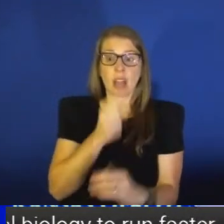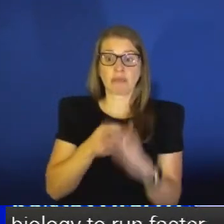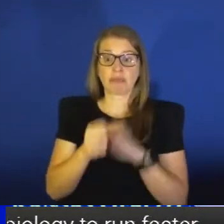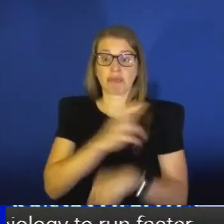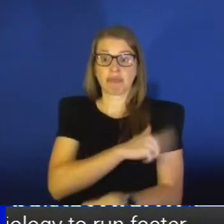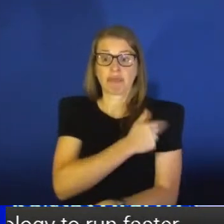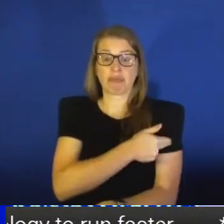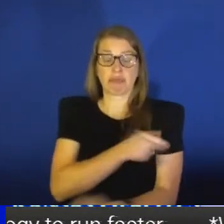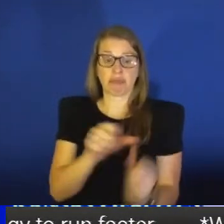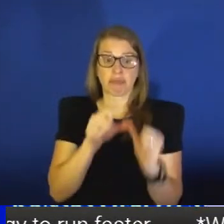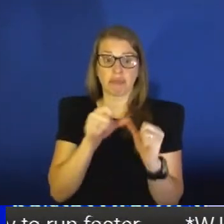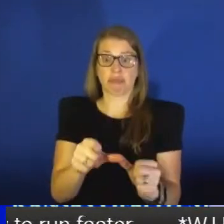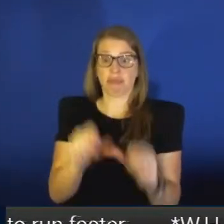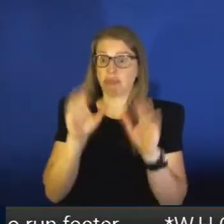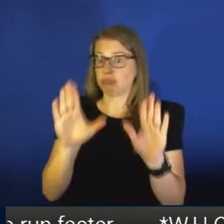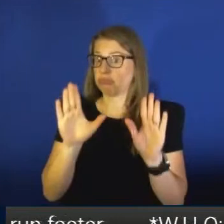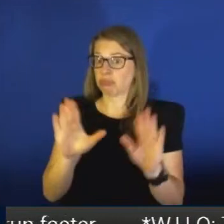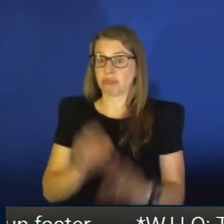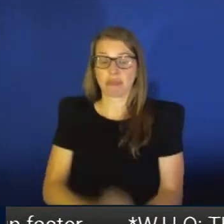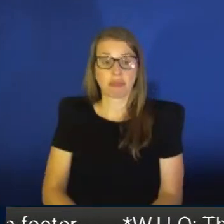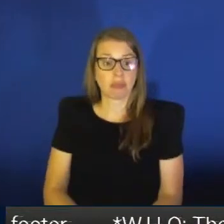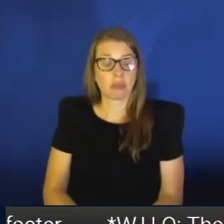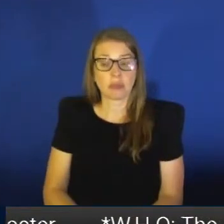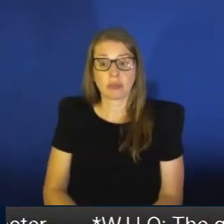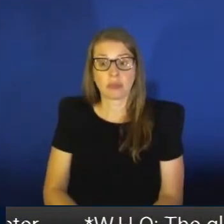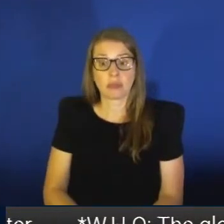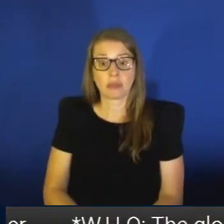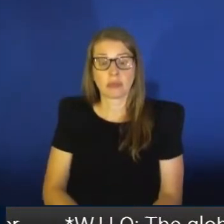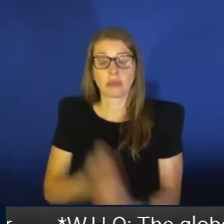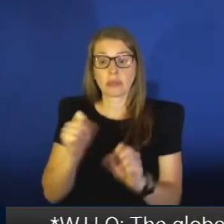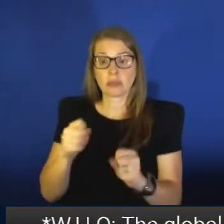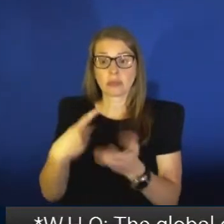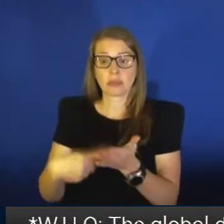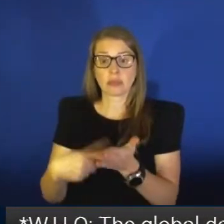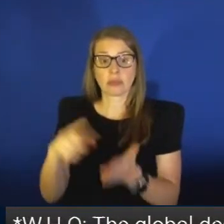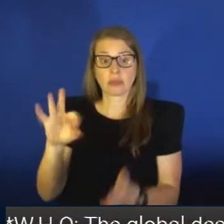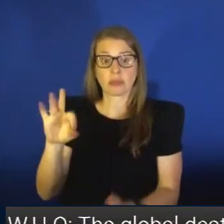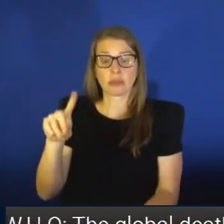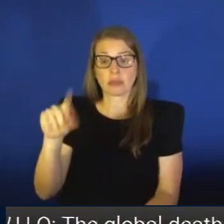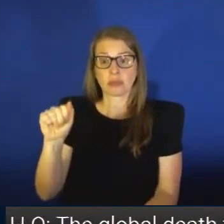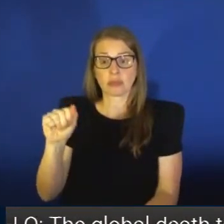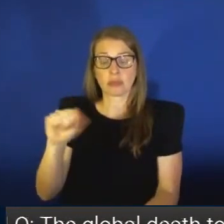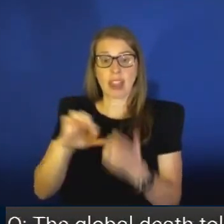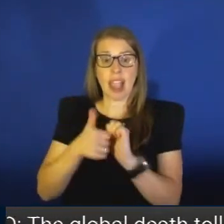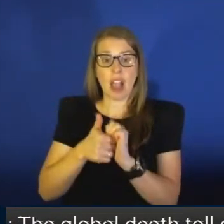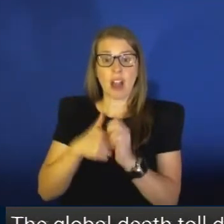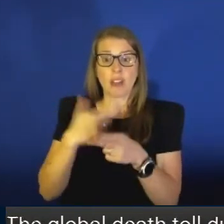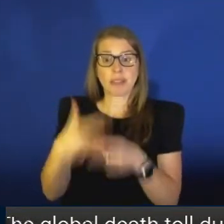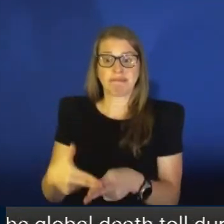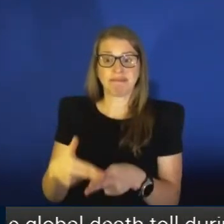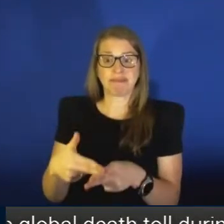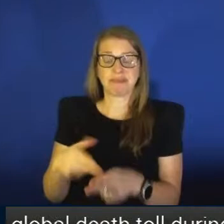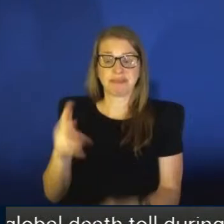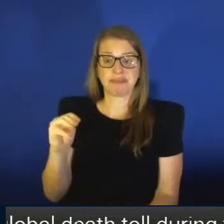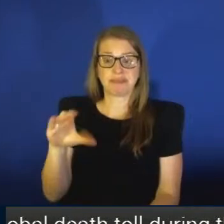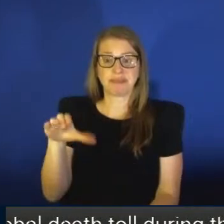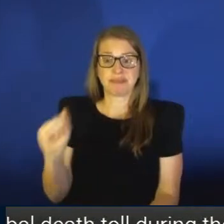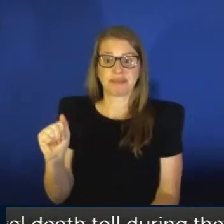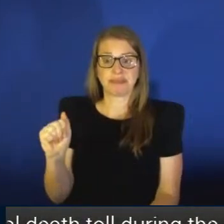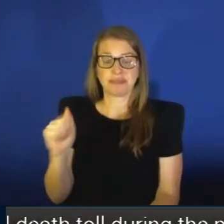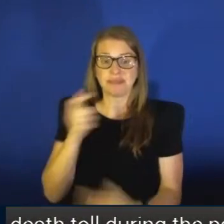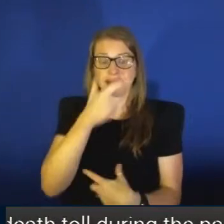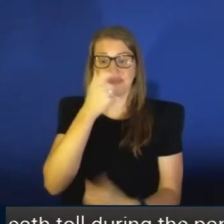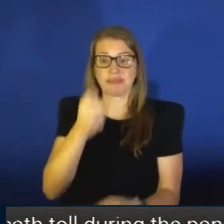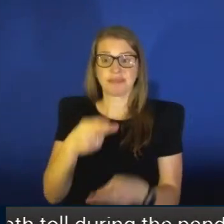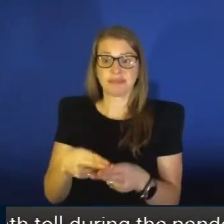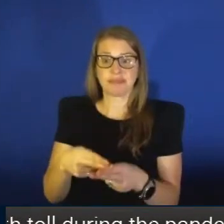be very great. So, Hawkeye, can you possibly talk to the FDA about how they name these monoclonal antibodies? Because they've got some pretty interesting names, right?